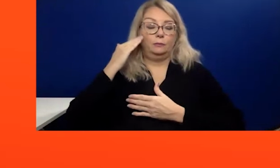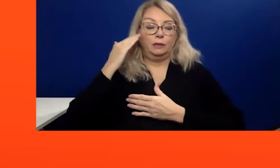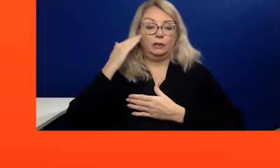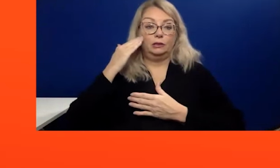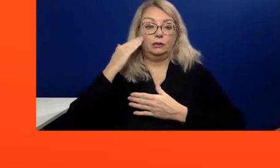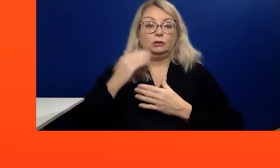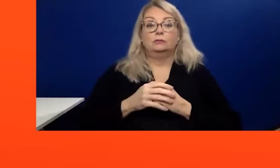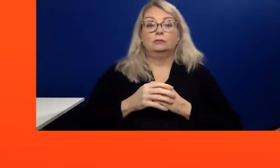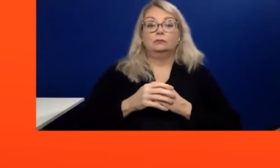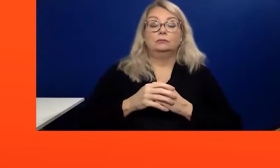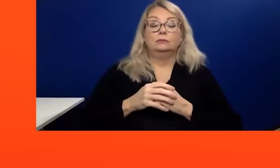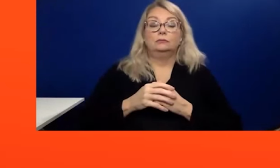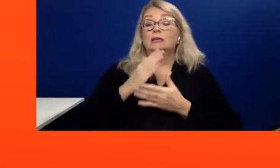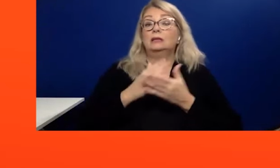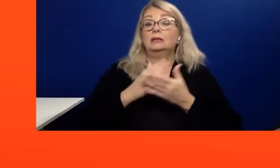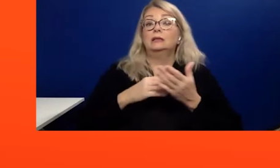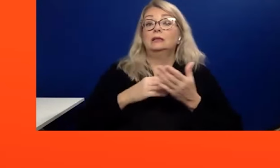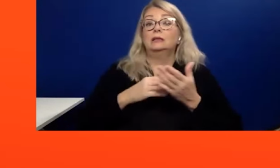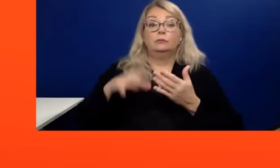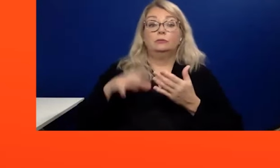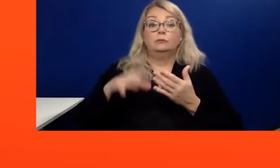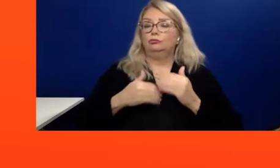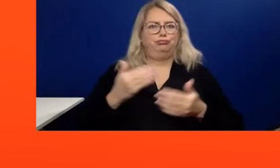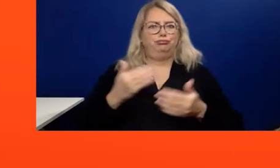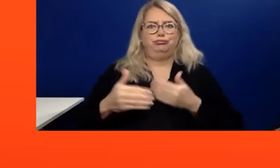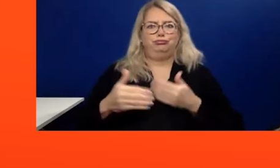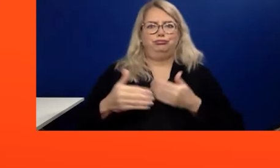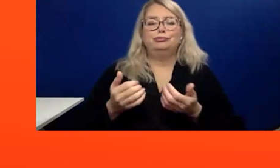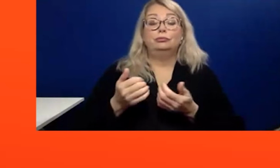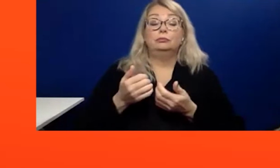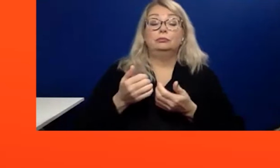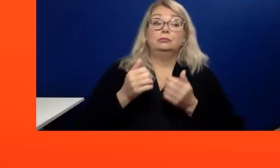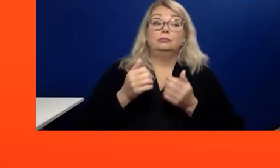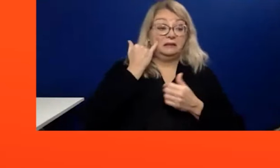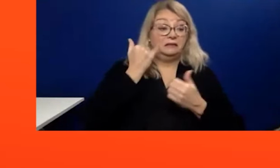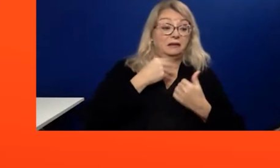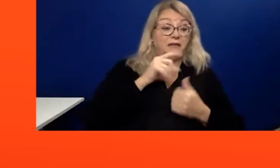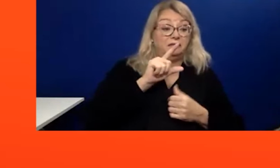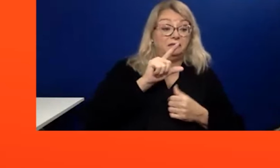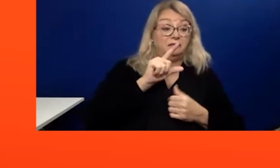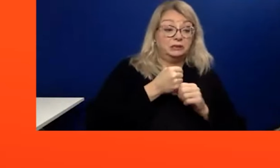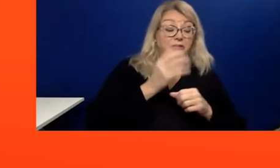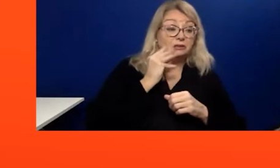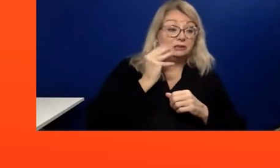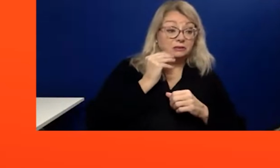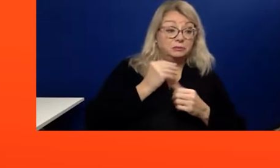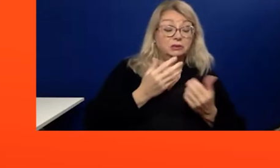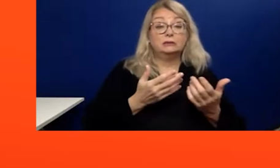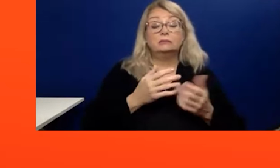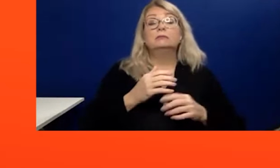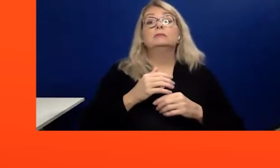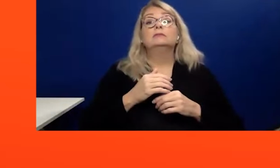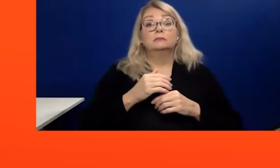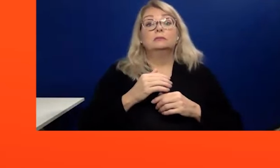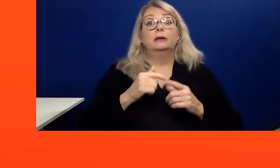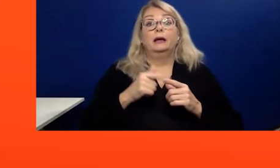fast some students will move through with 20 years experience versus in one subject, and then they get to the next subject and slow